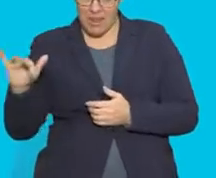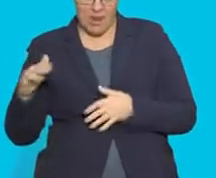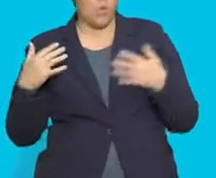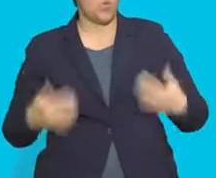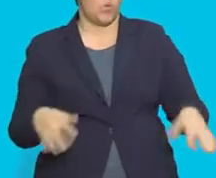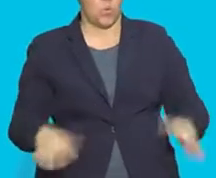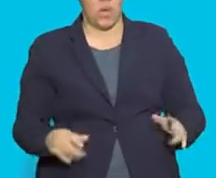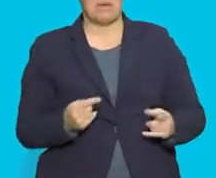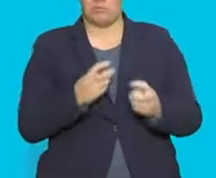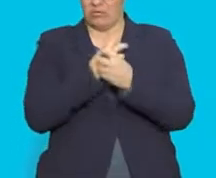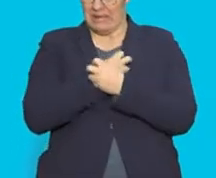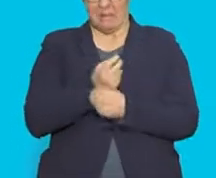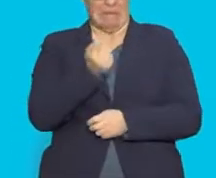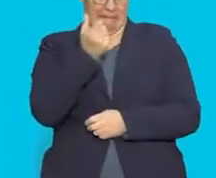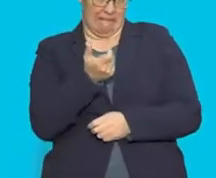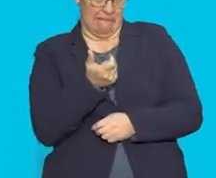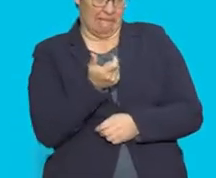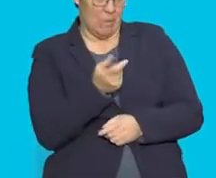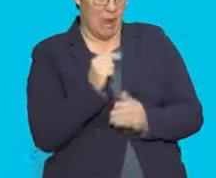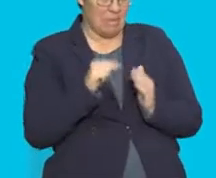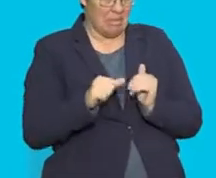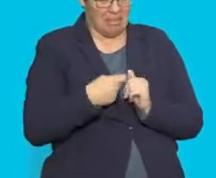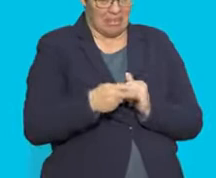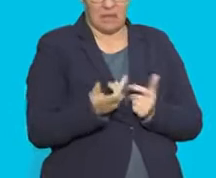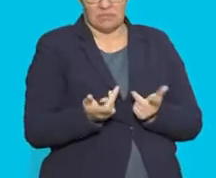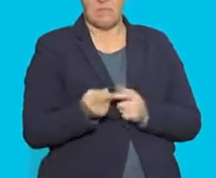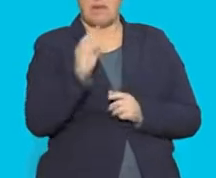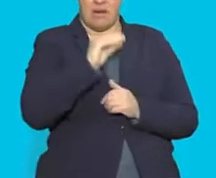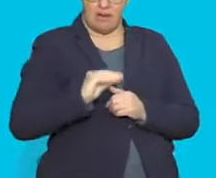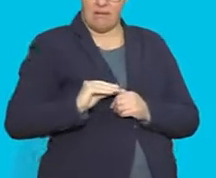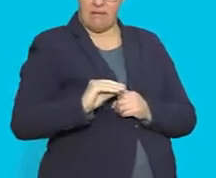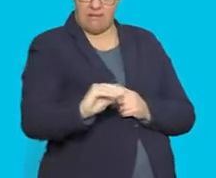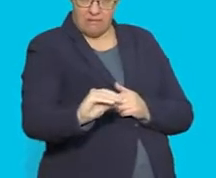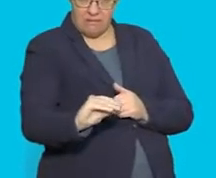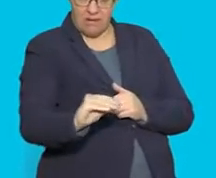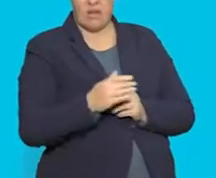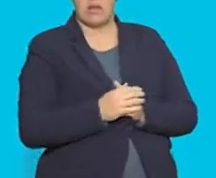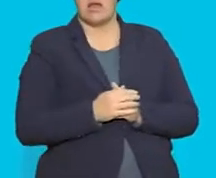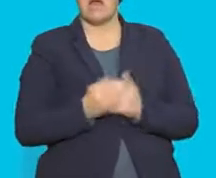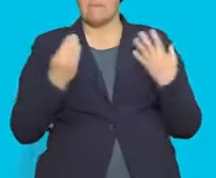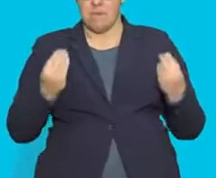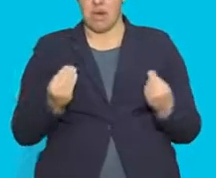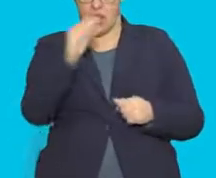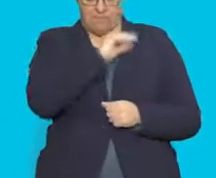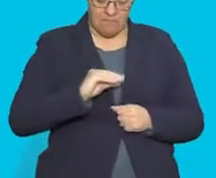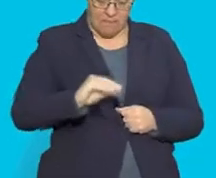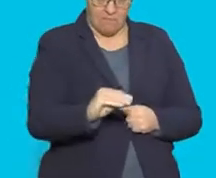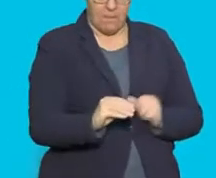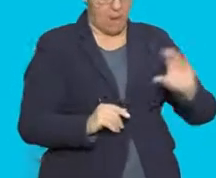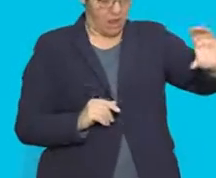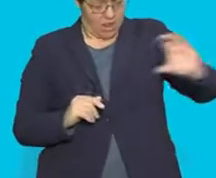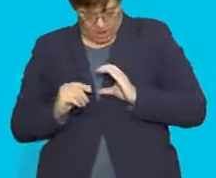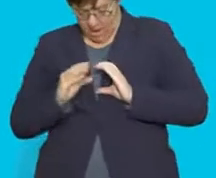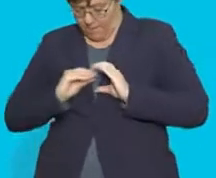but when you are retiring, it might be very little. And then he invests this amount immediately